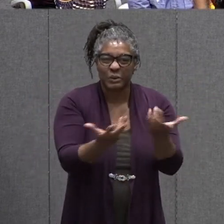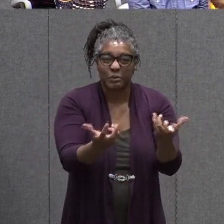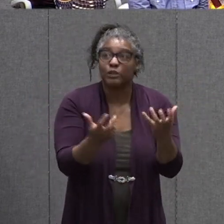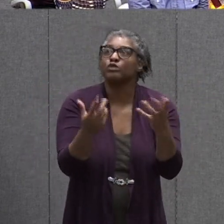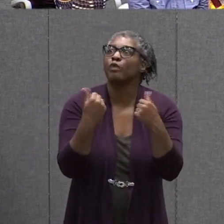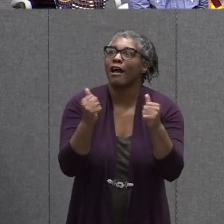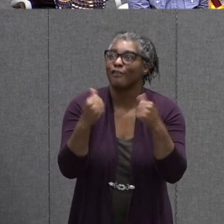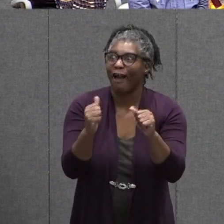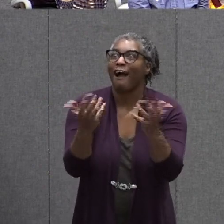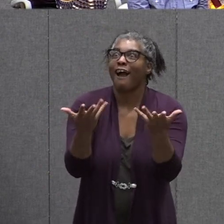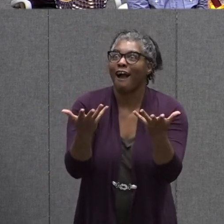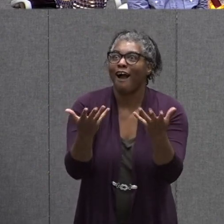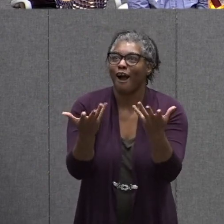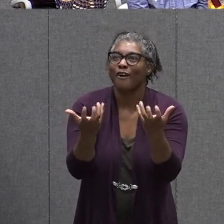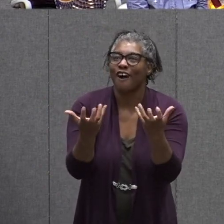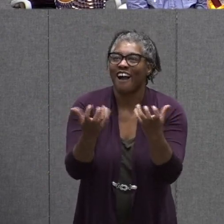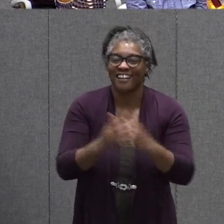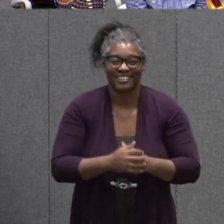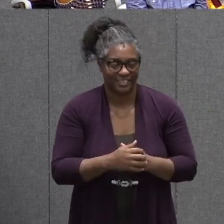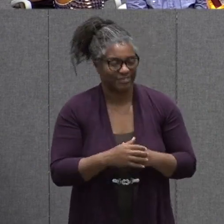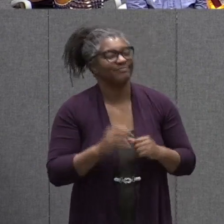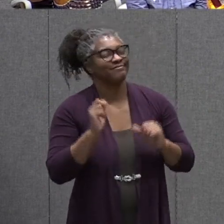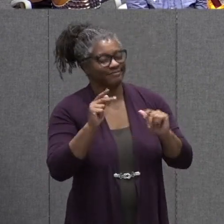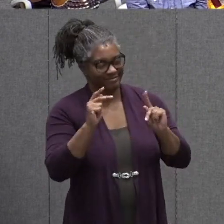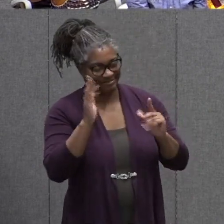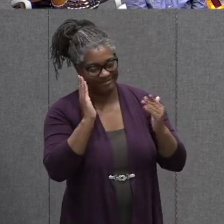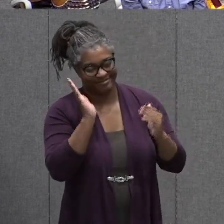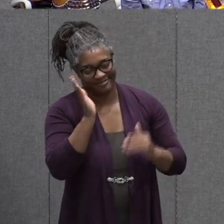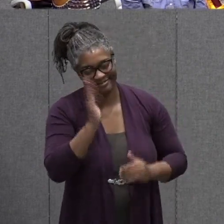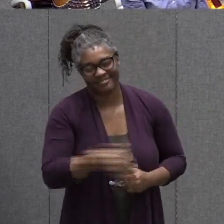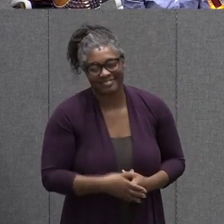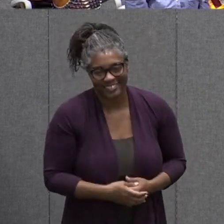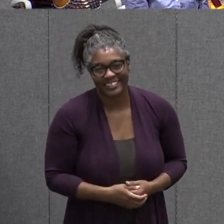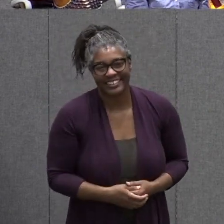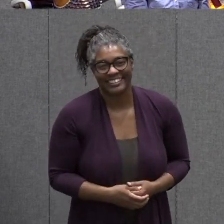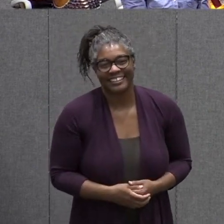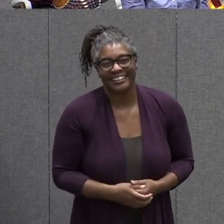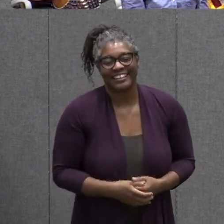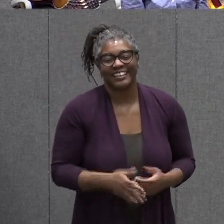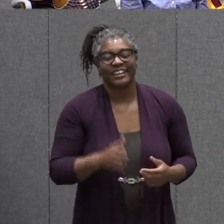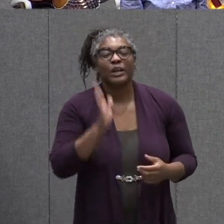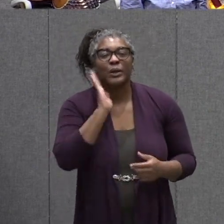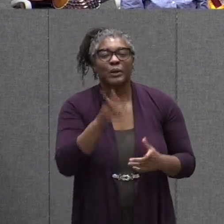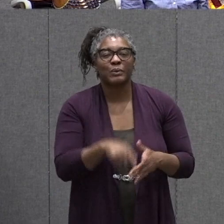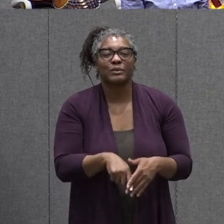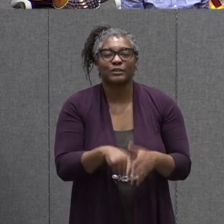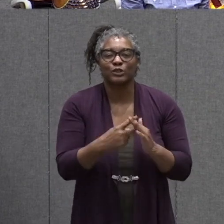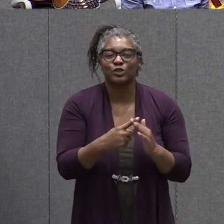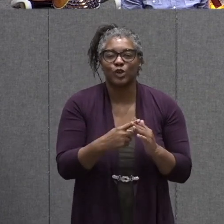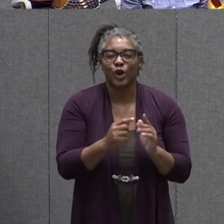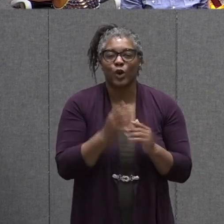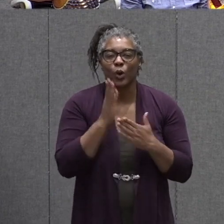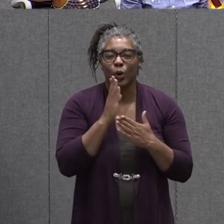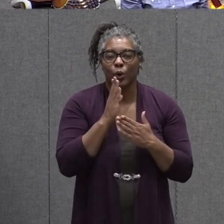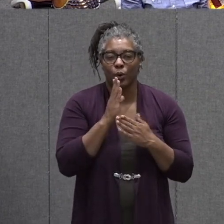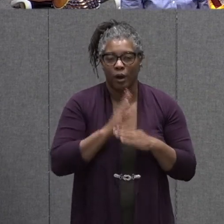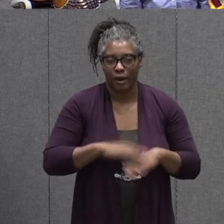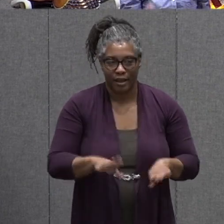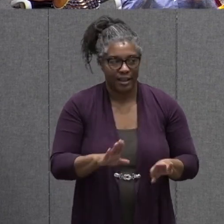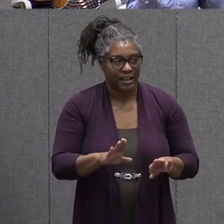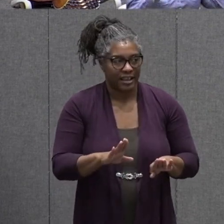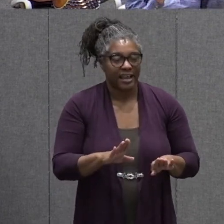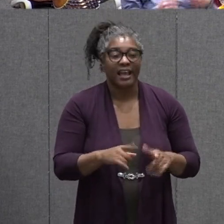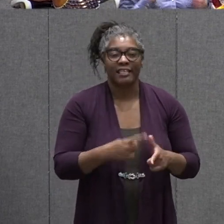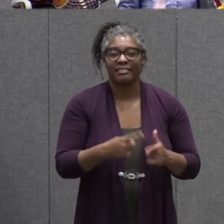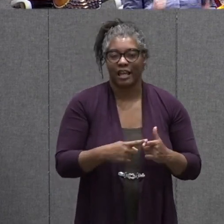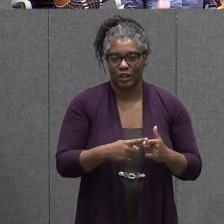it. Okay, let's try it. So we'll all start off playing quietly, and then we'll do some of this.